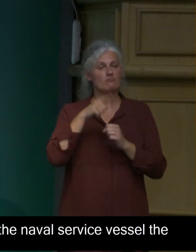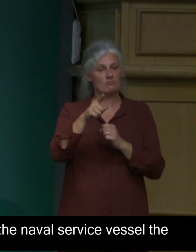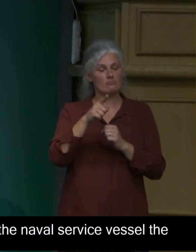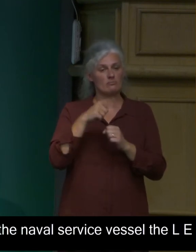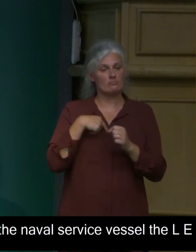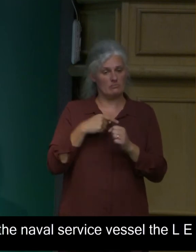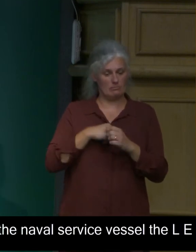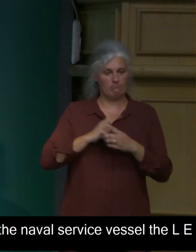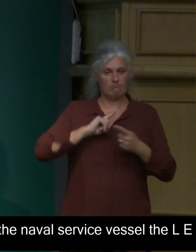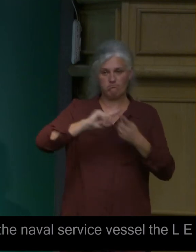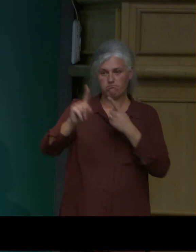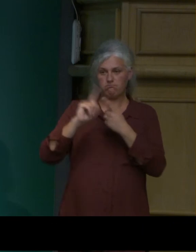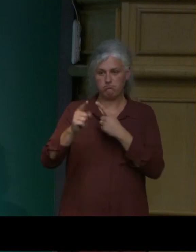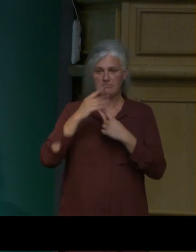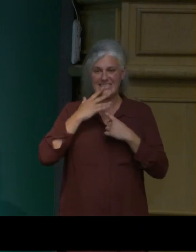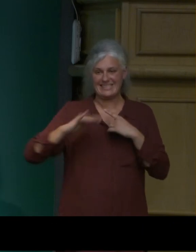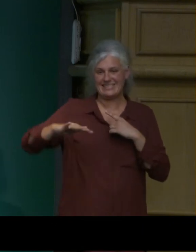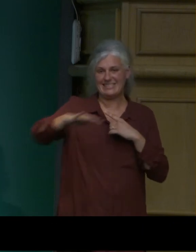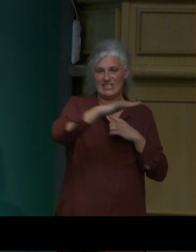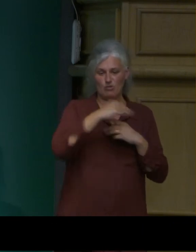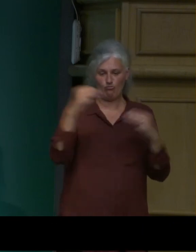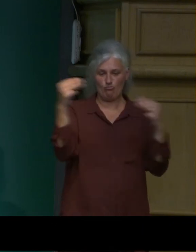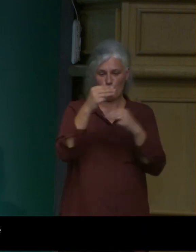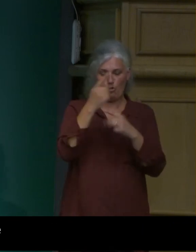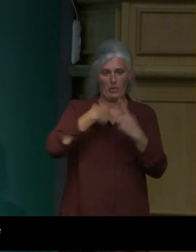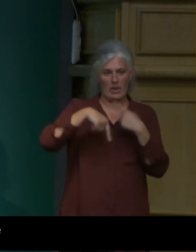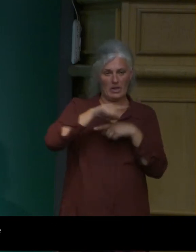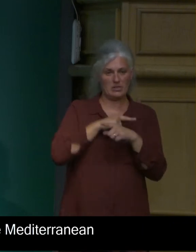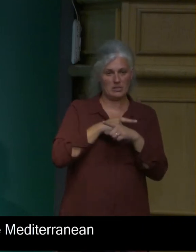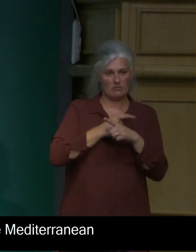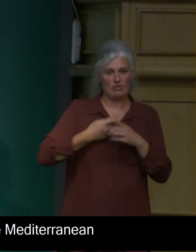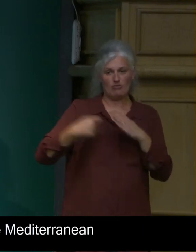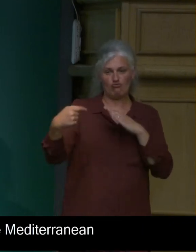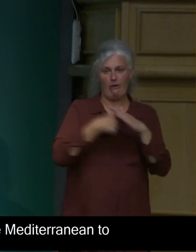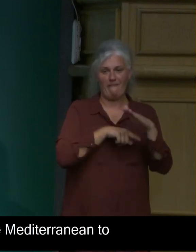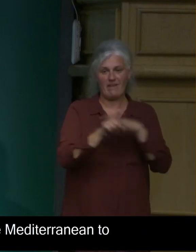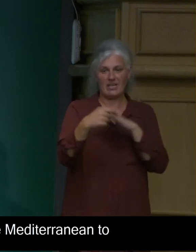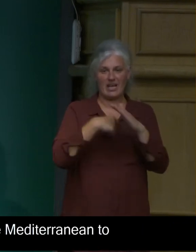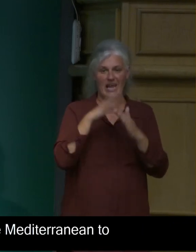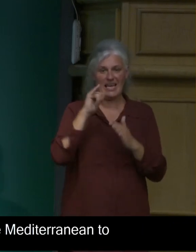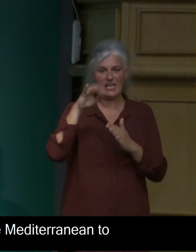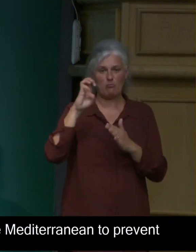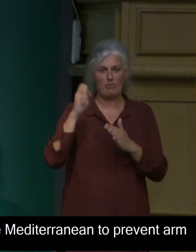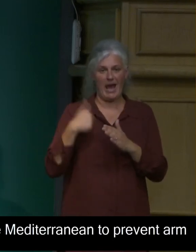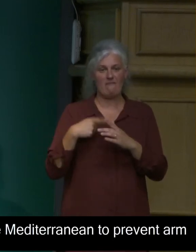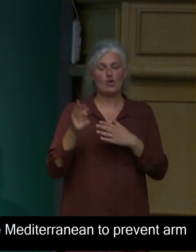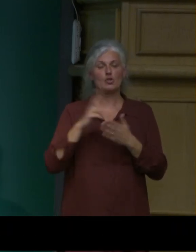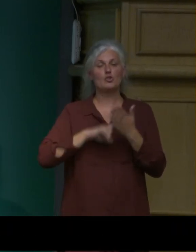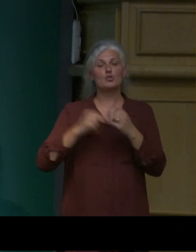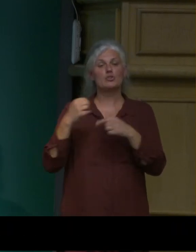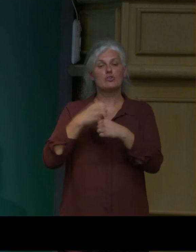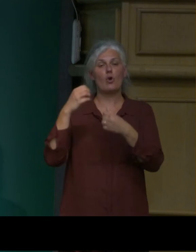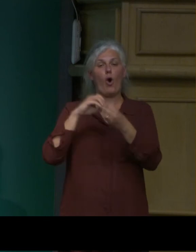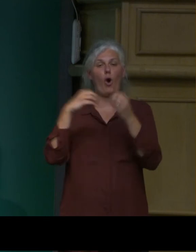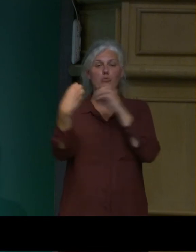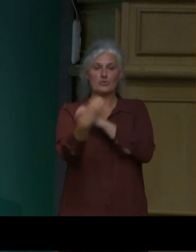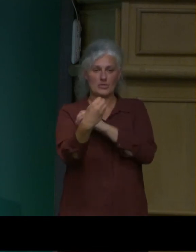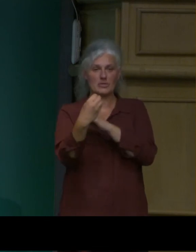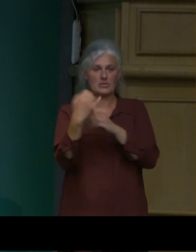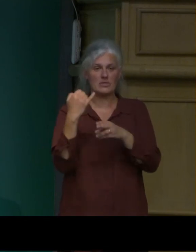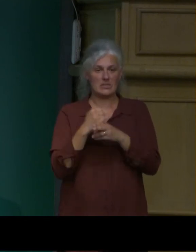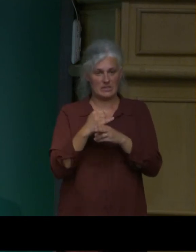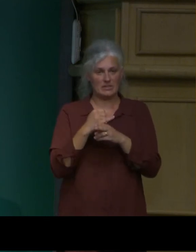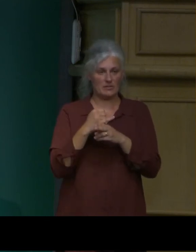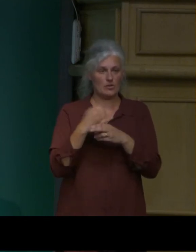is deployed in the Mediterranean to prevent arms trafficking to Libya under the eu's opposition operation Irene